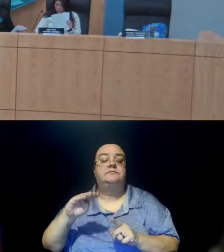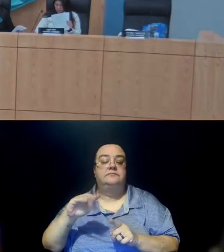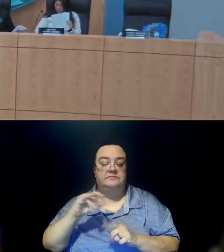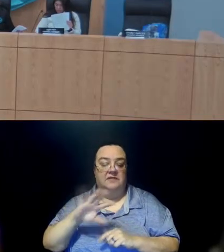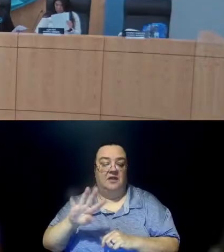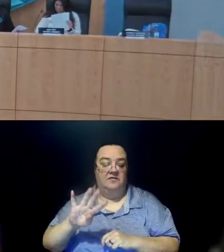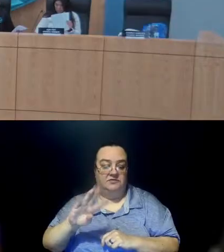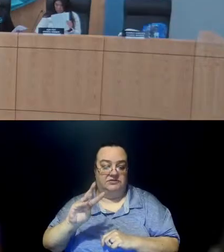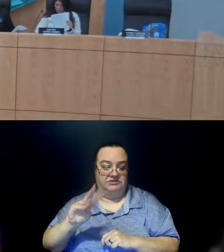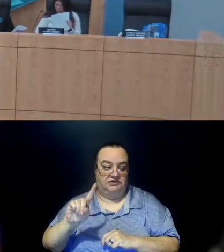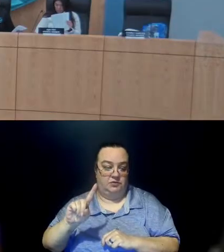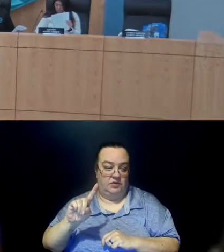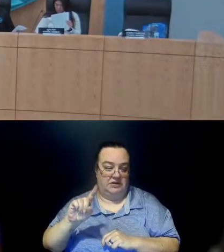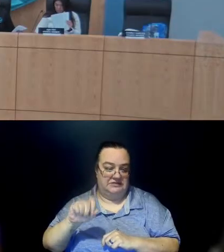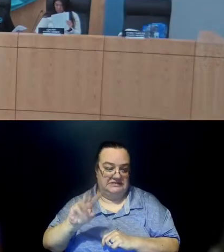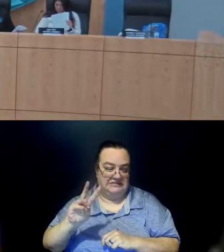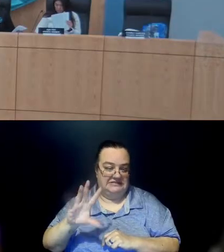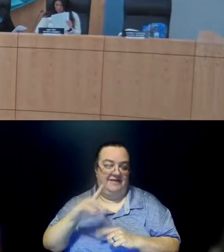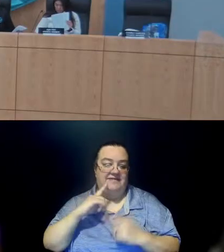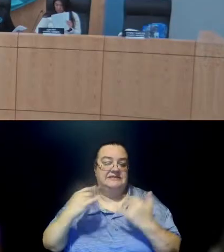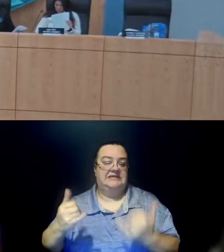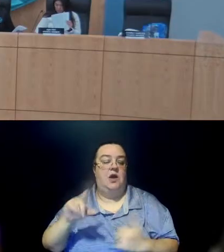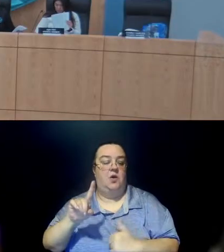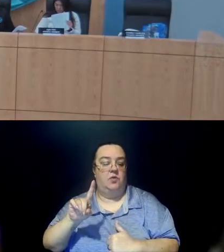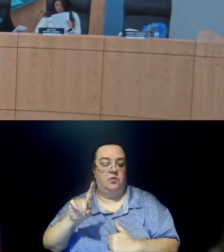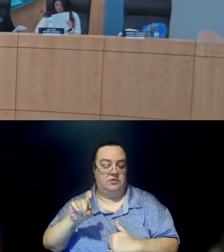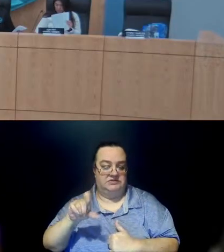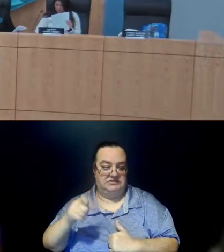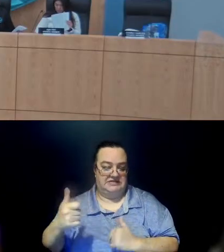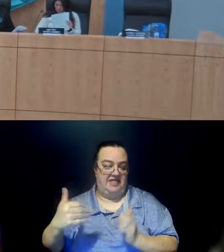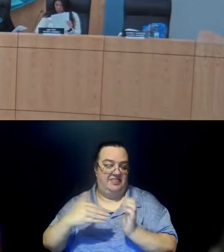165 is now 110,000 plus.